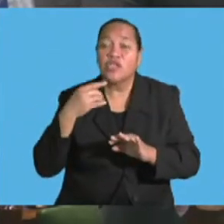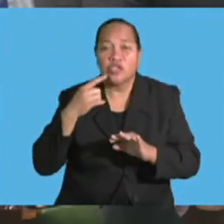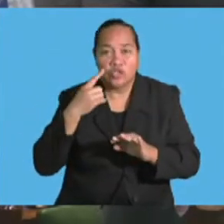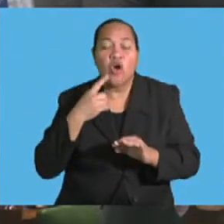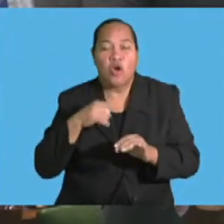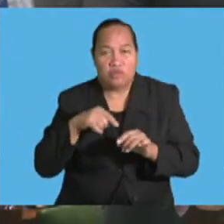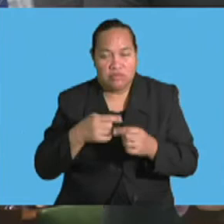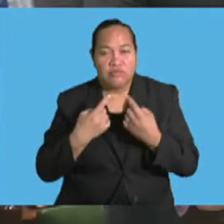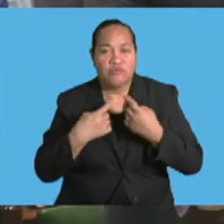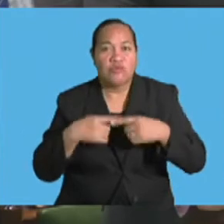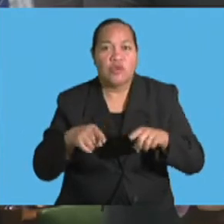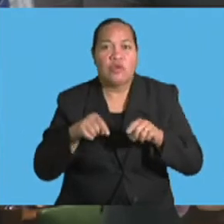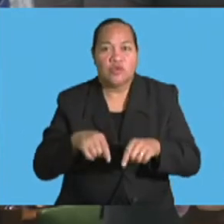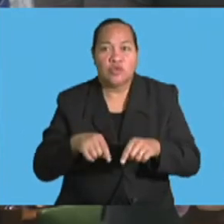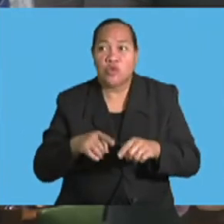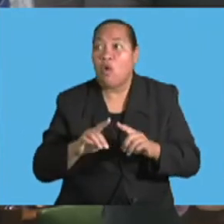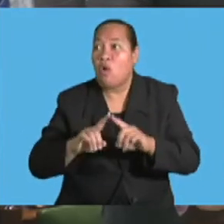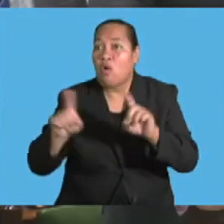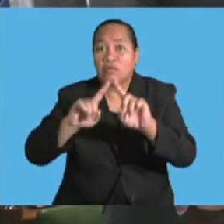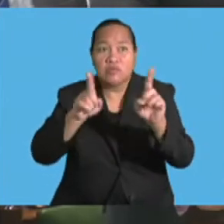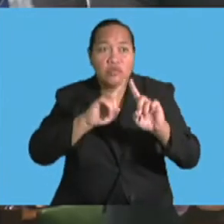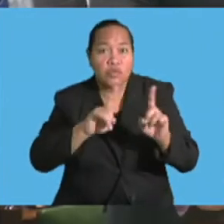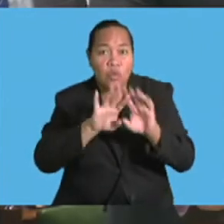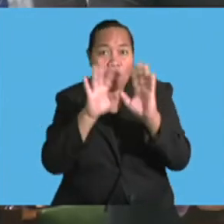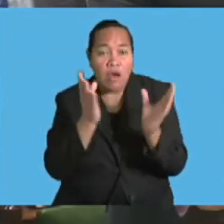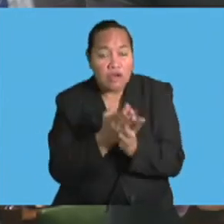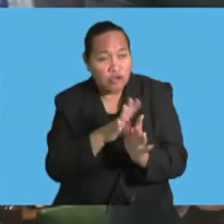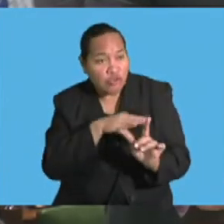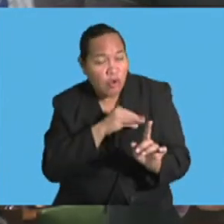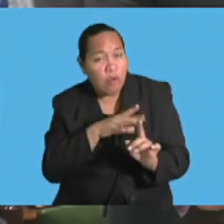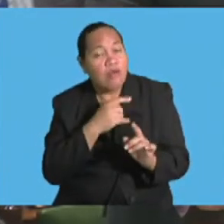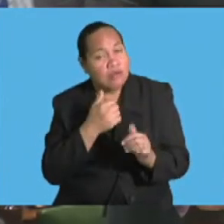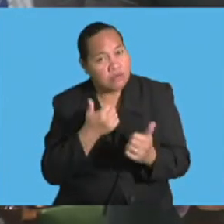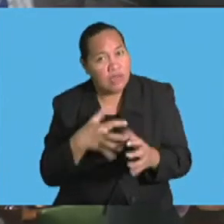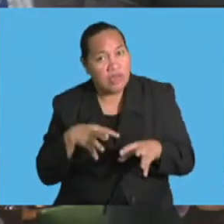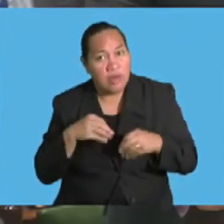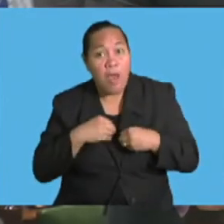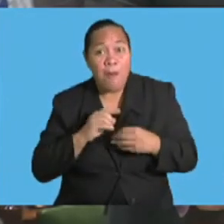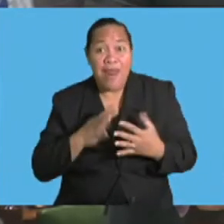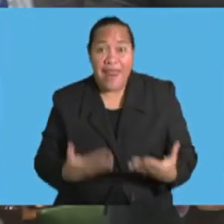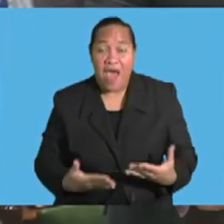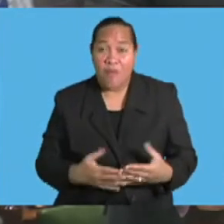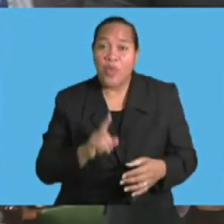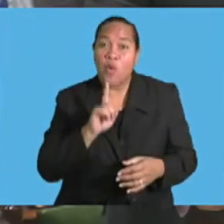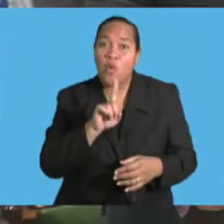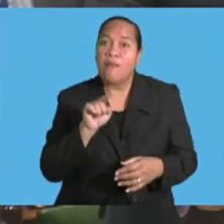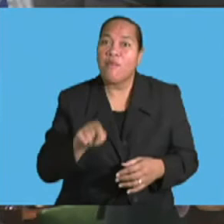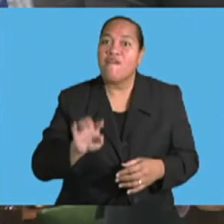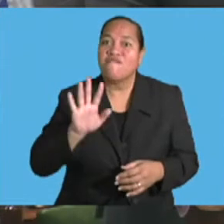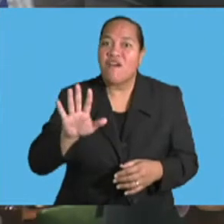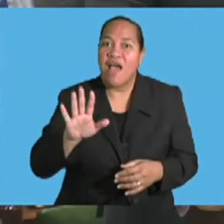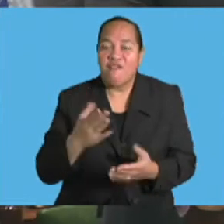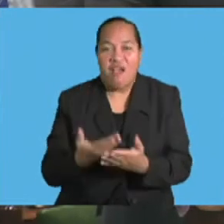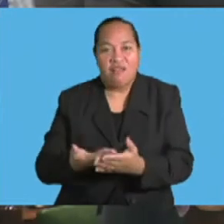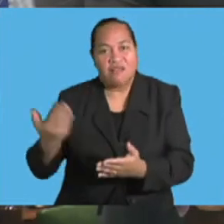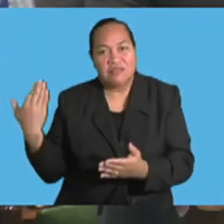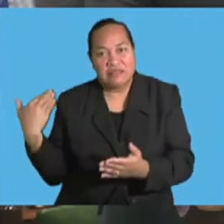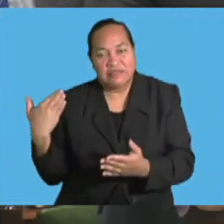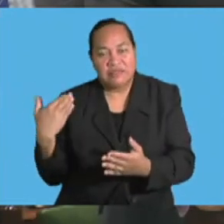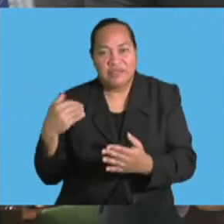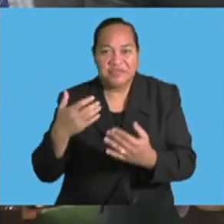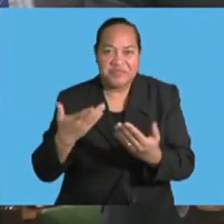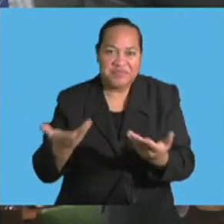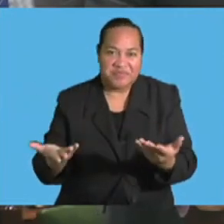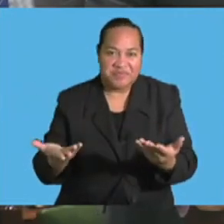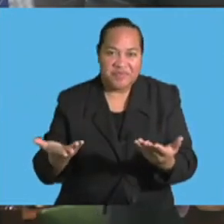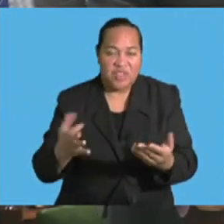global, embraced by countries around the world. Well, now that 1.5 is off the table altogether at the UNFCCC level,